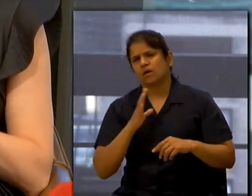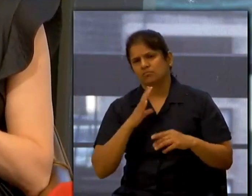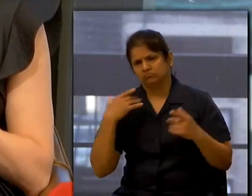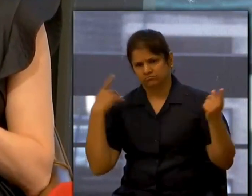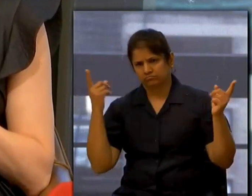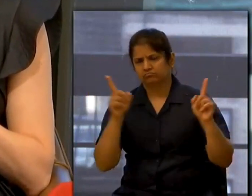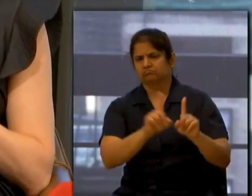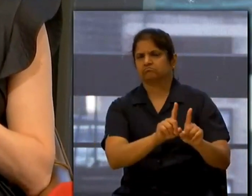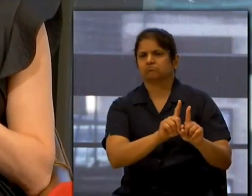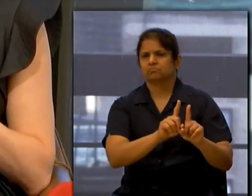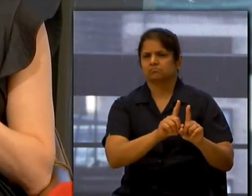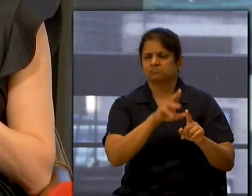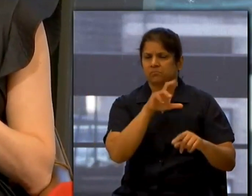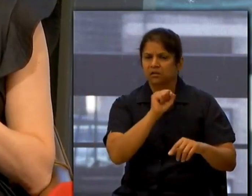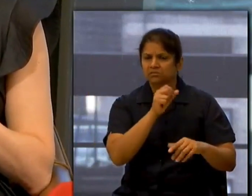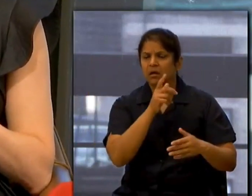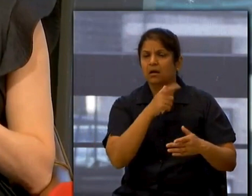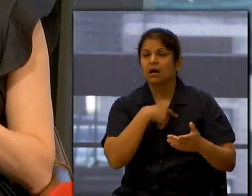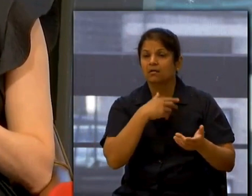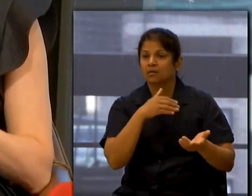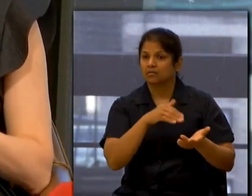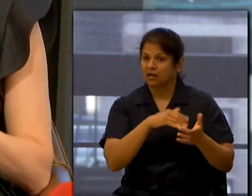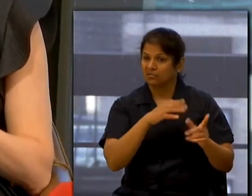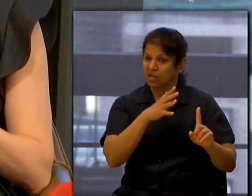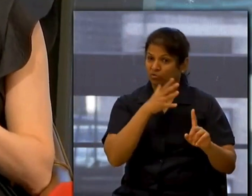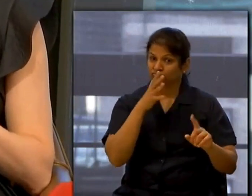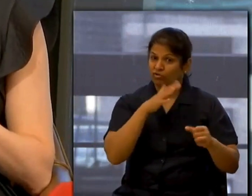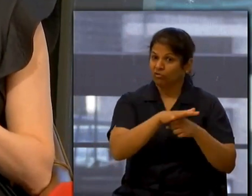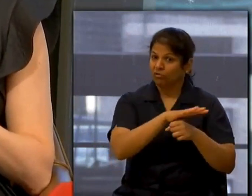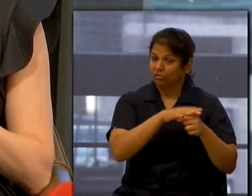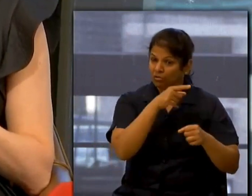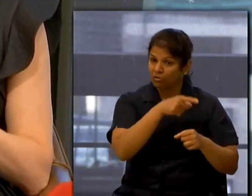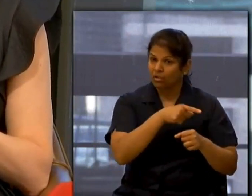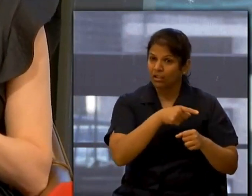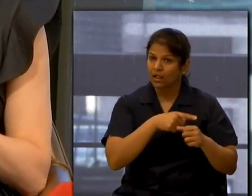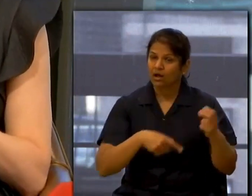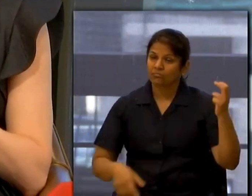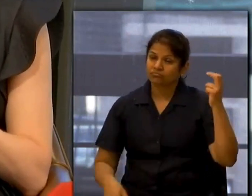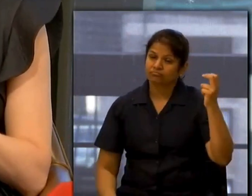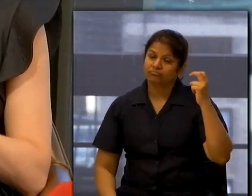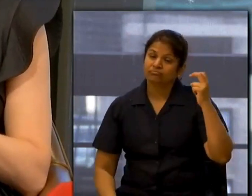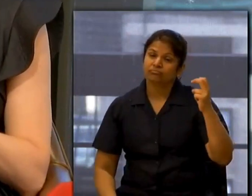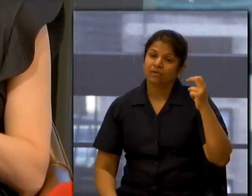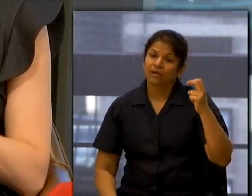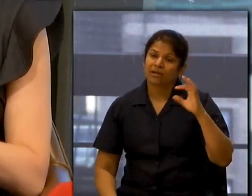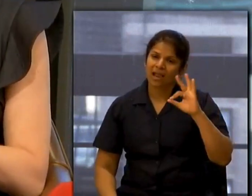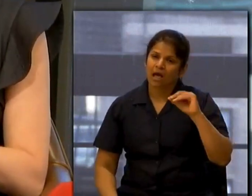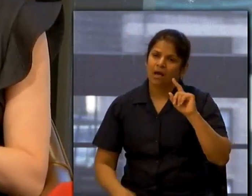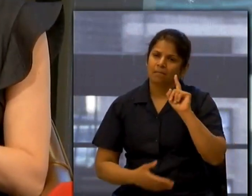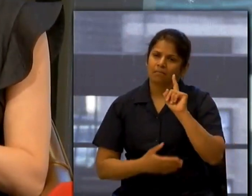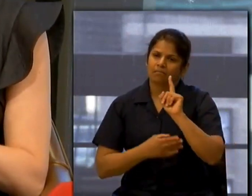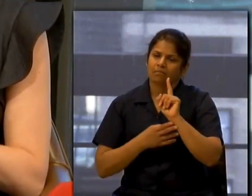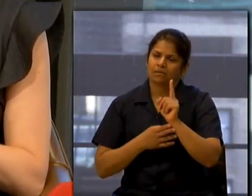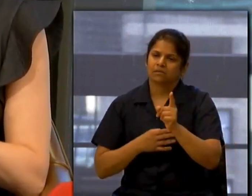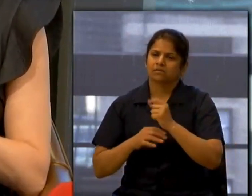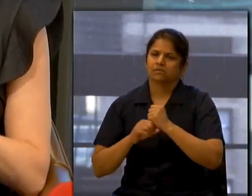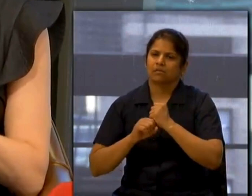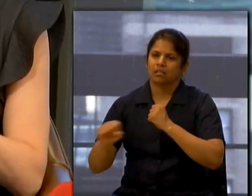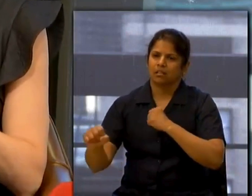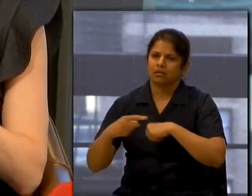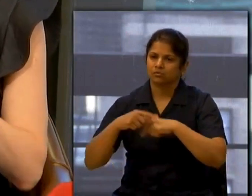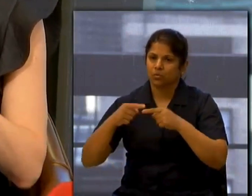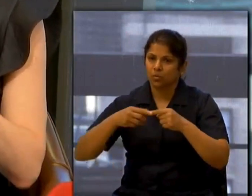space. And it took them 90 minutes to go 1.5 miles. Okay, the